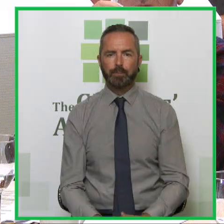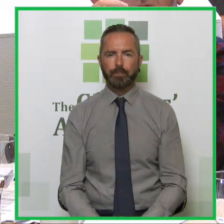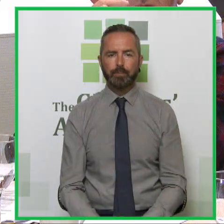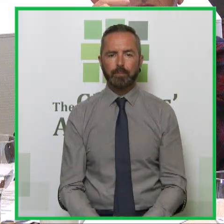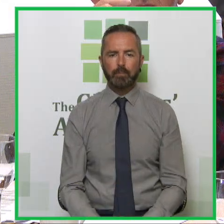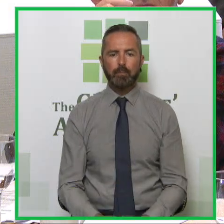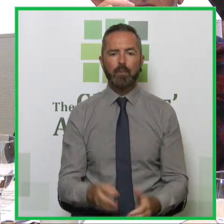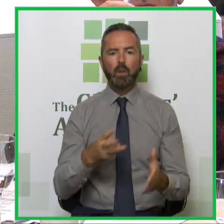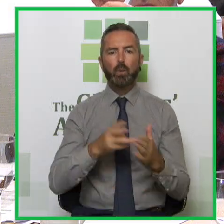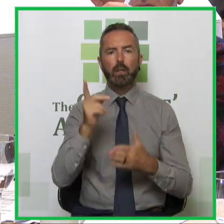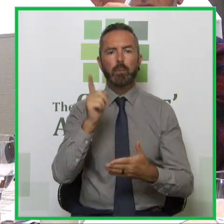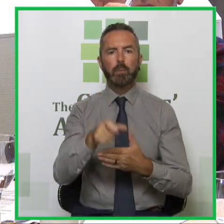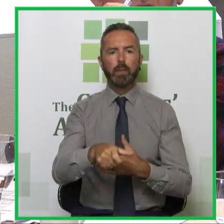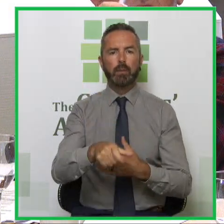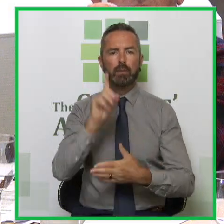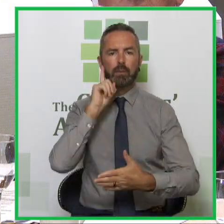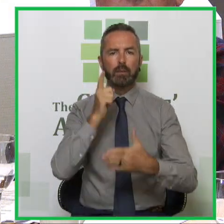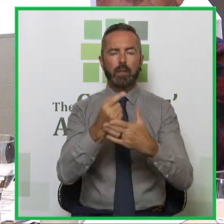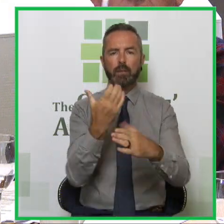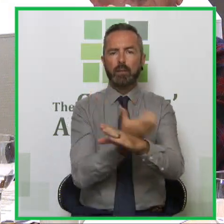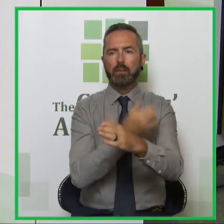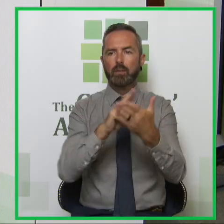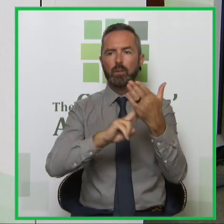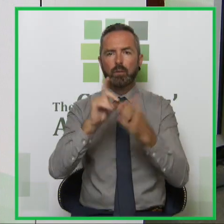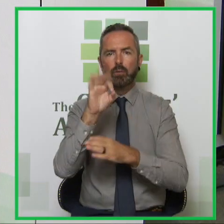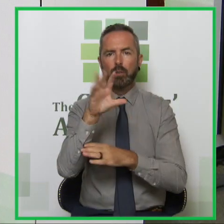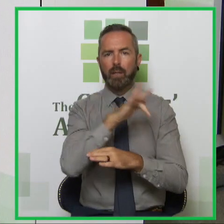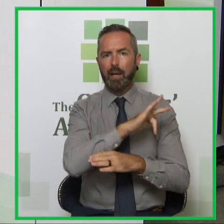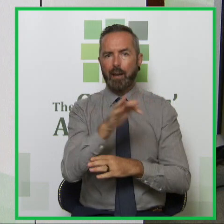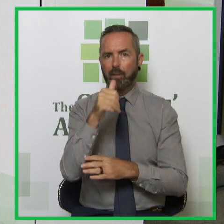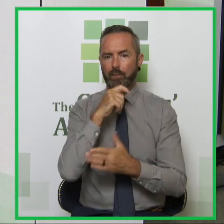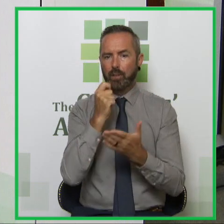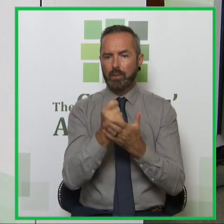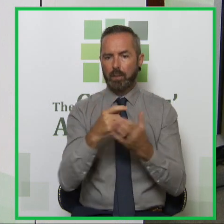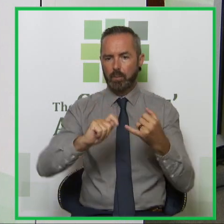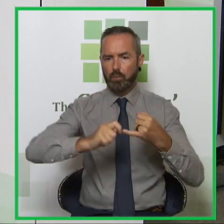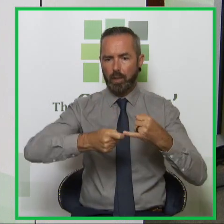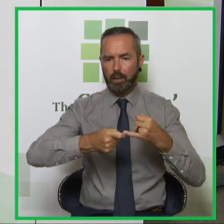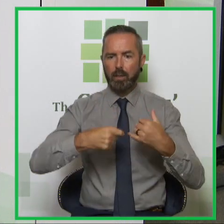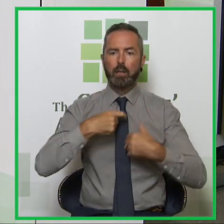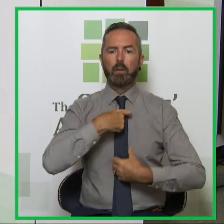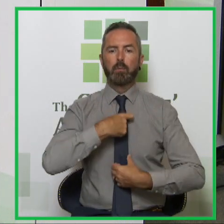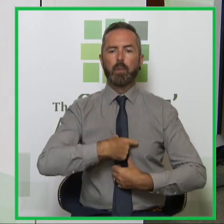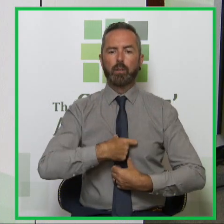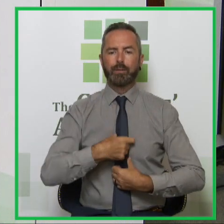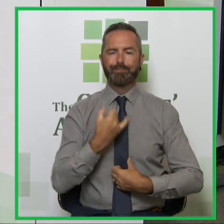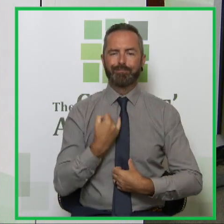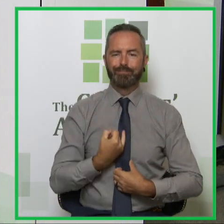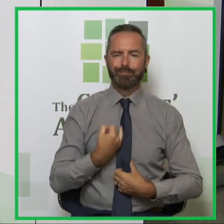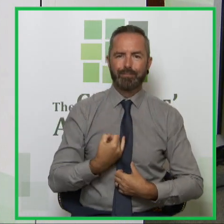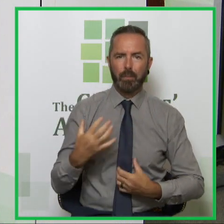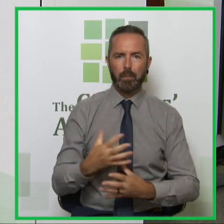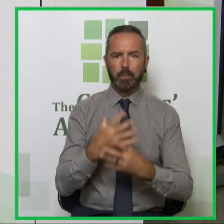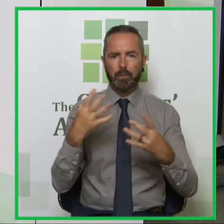when a person decides to continue in their drug use after their first experience, personal characteristics become a